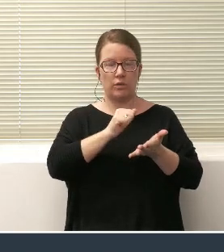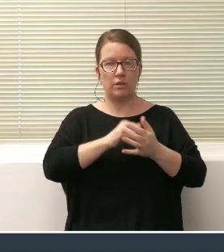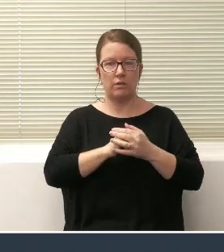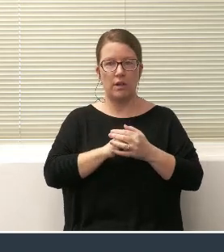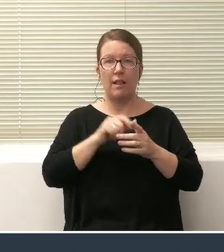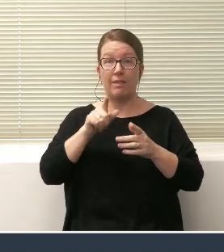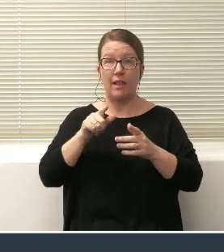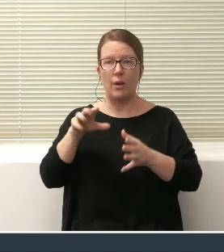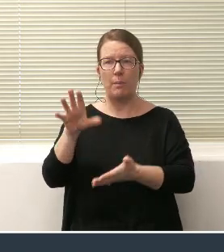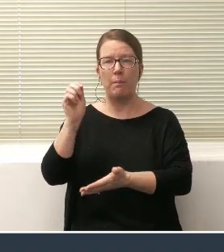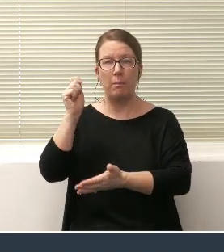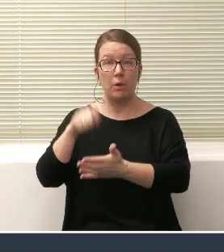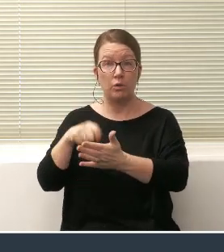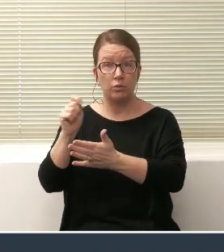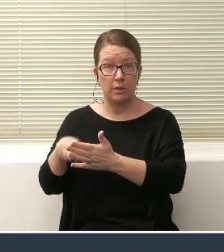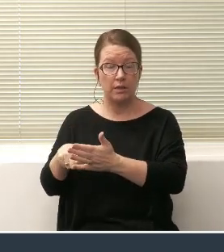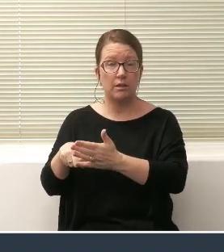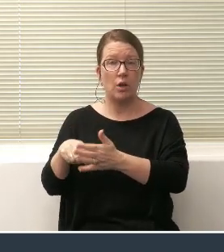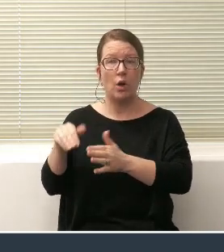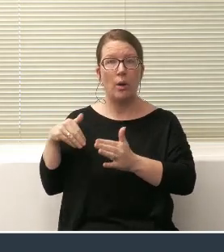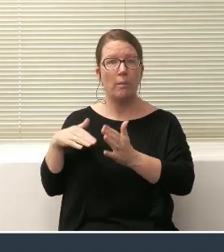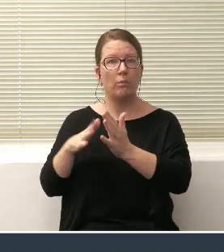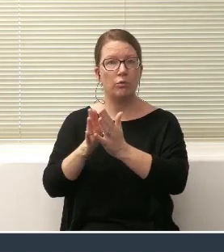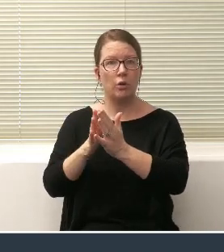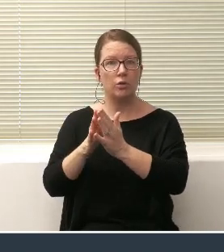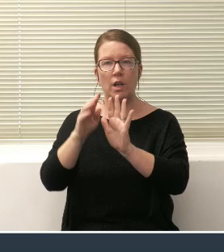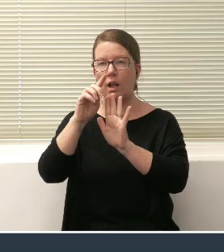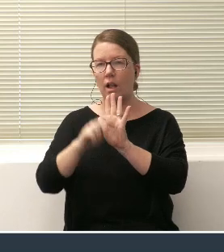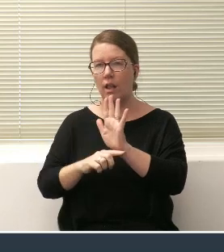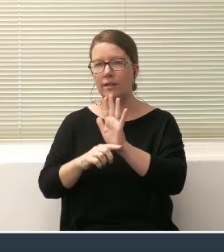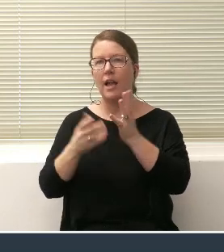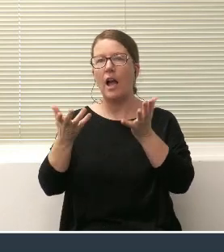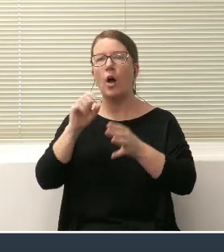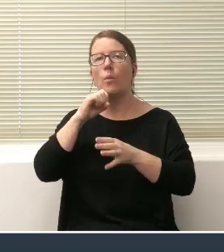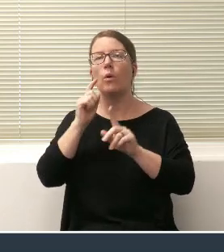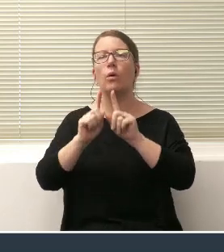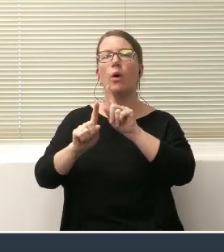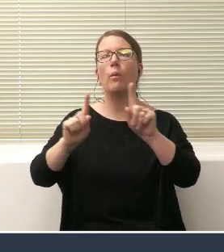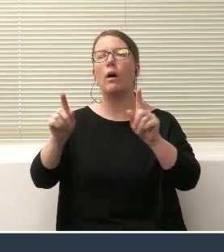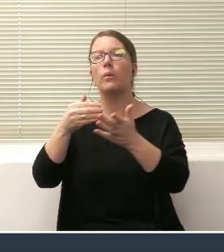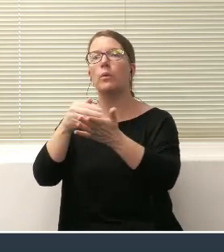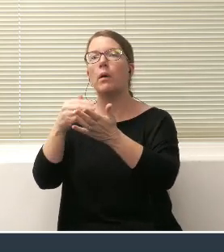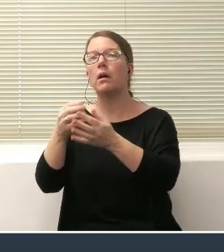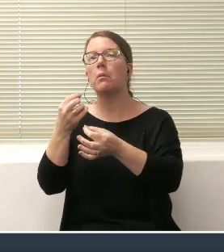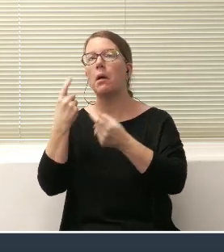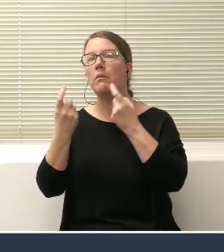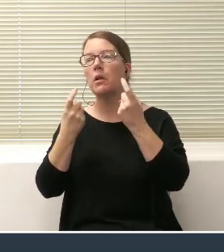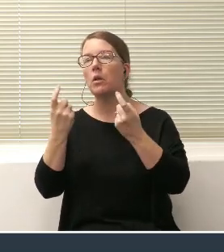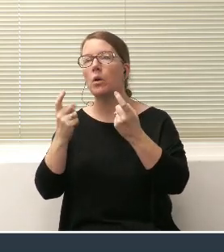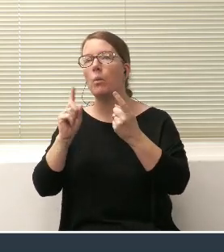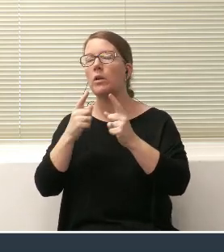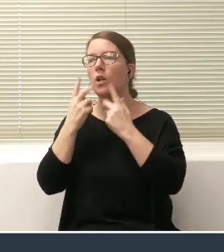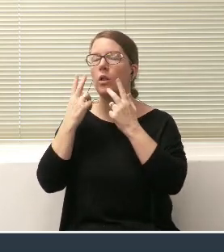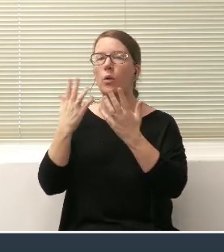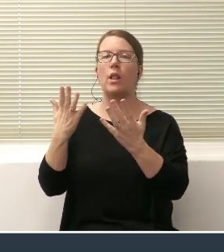that procurement approach outlines how they would be going out to market, what that call for proposals would